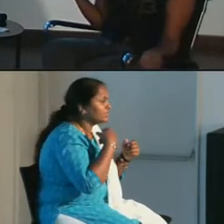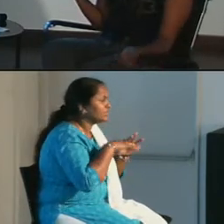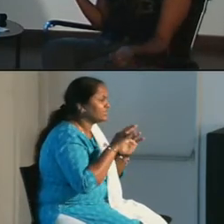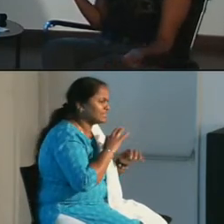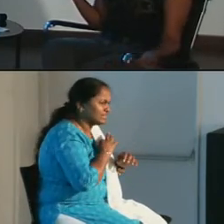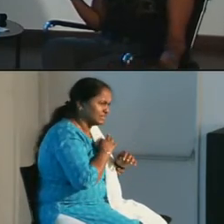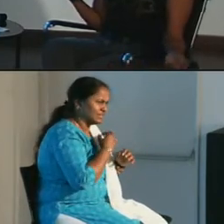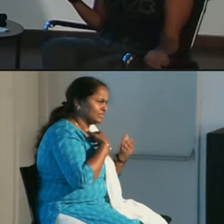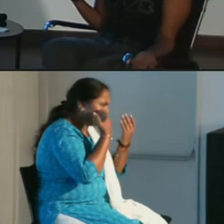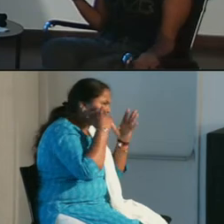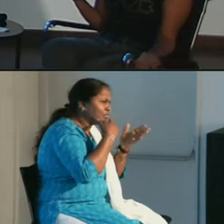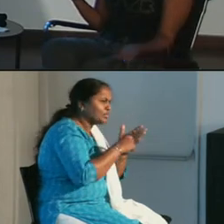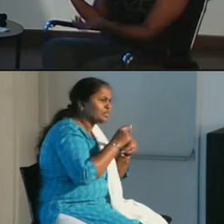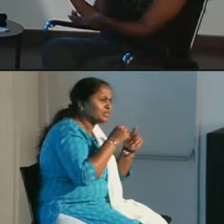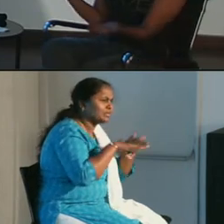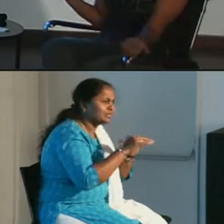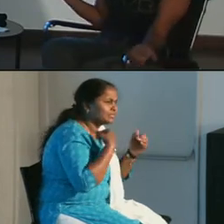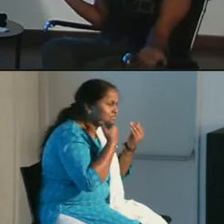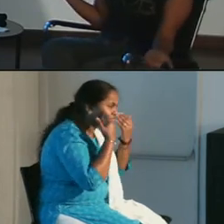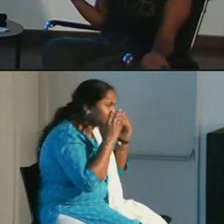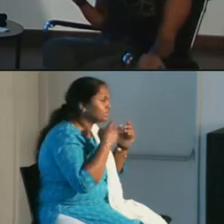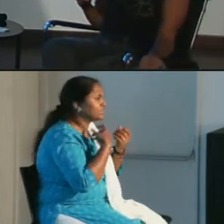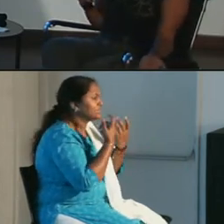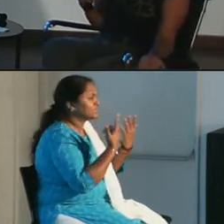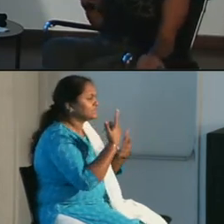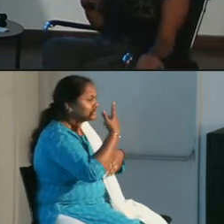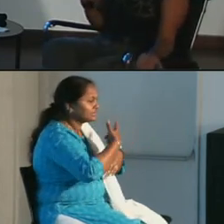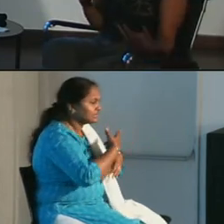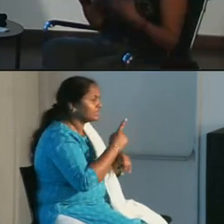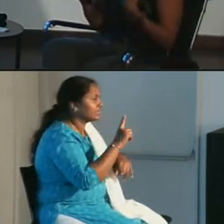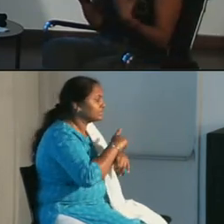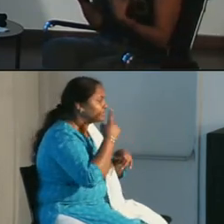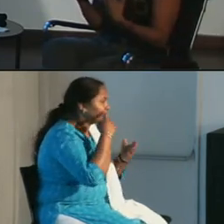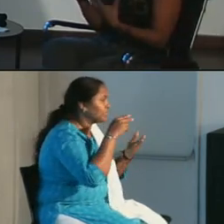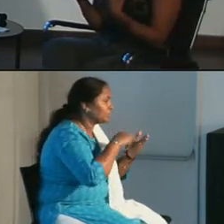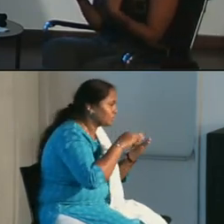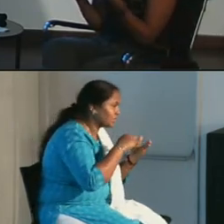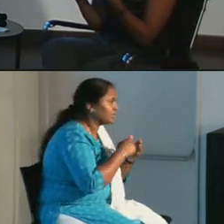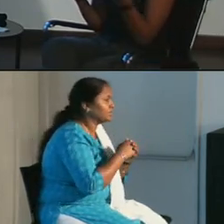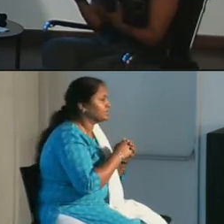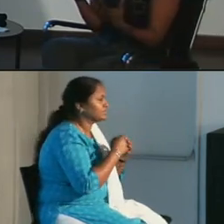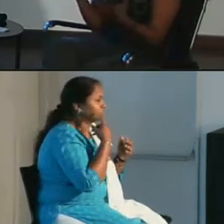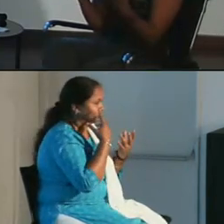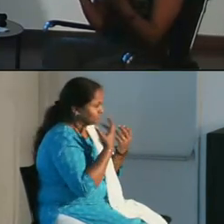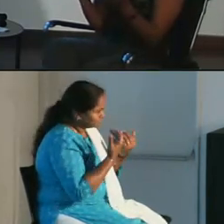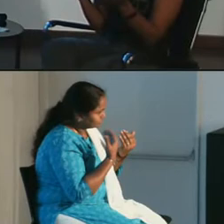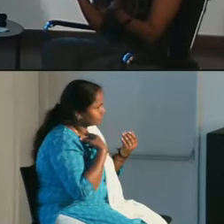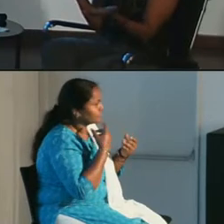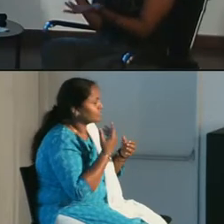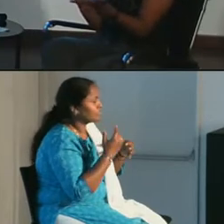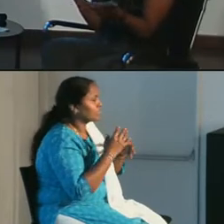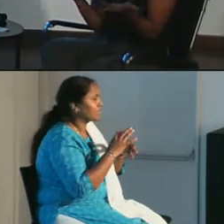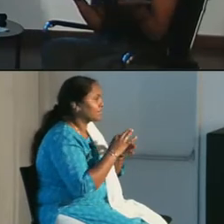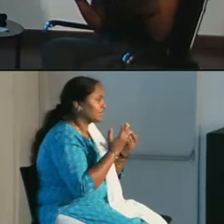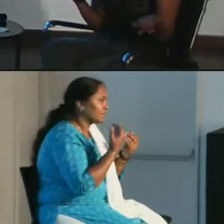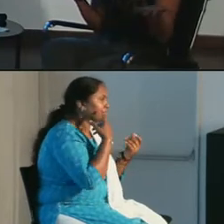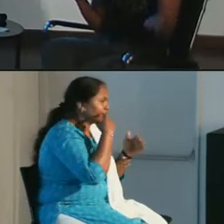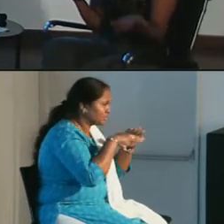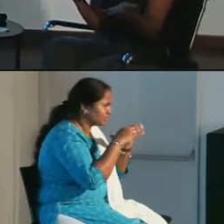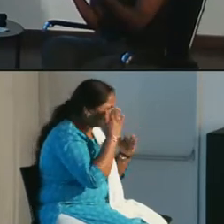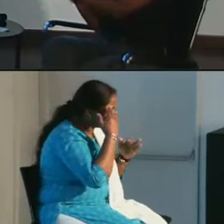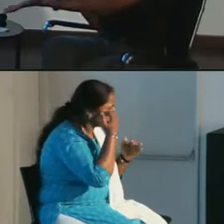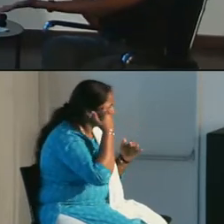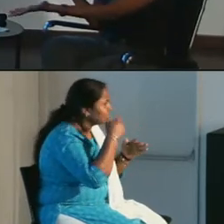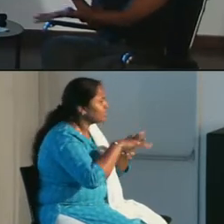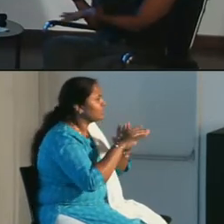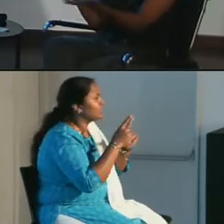I don't even know what to do now. I have 7 days to paint. But for me, just to be able to, imagine what